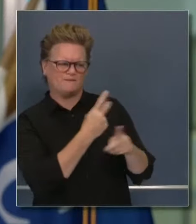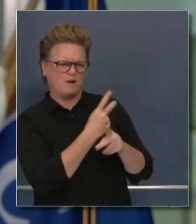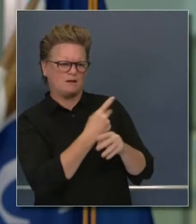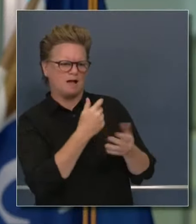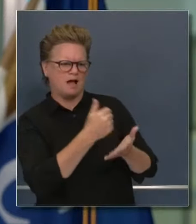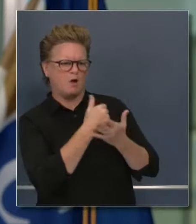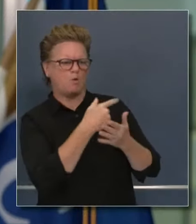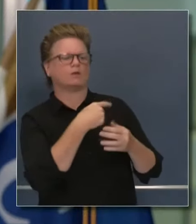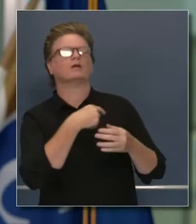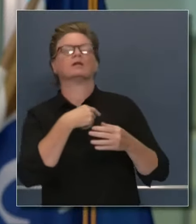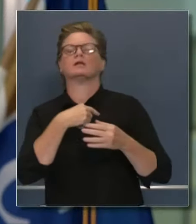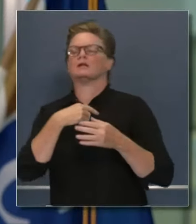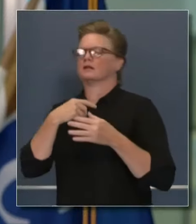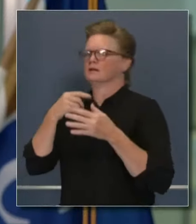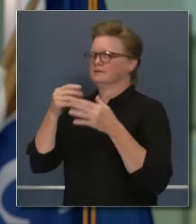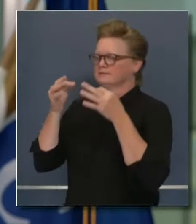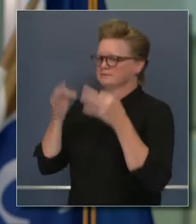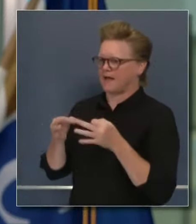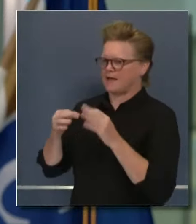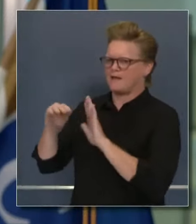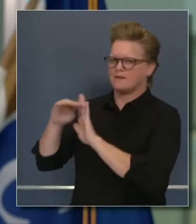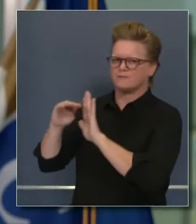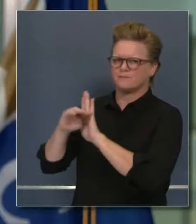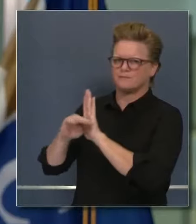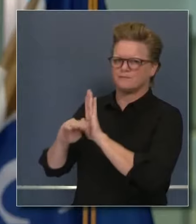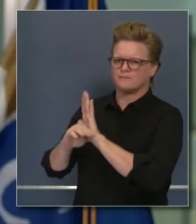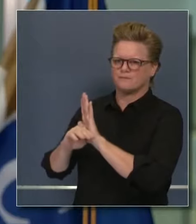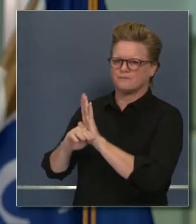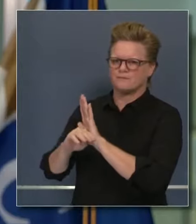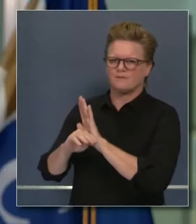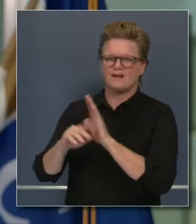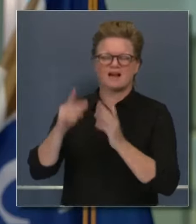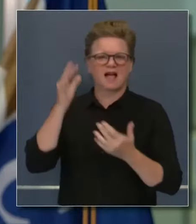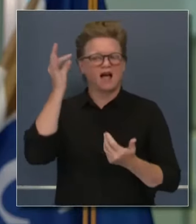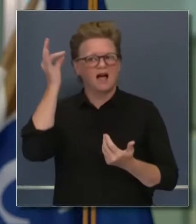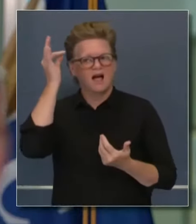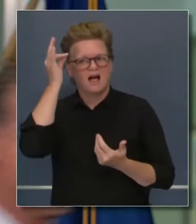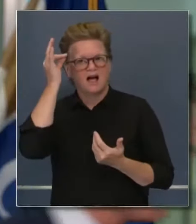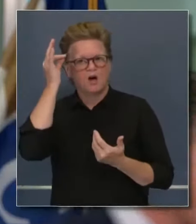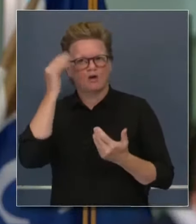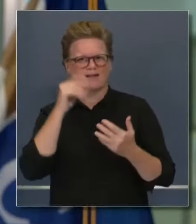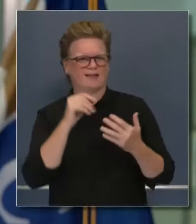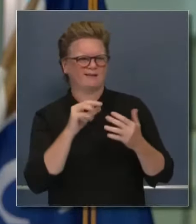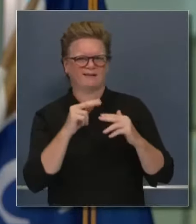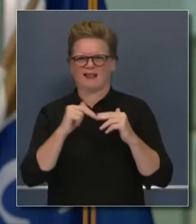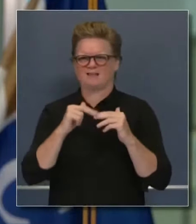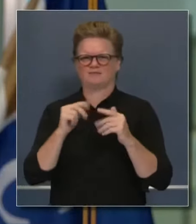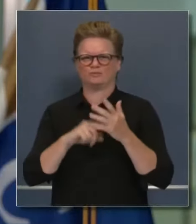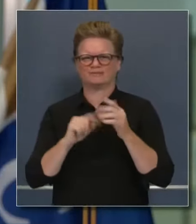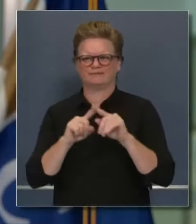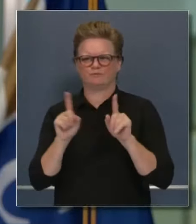we place between the activities in a hair salon versus the activities in a nail salon.